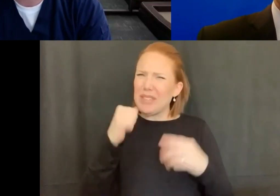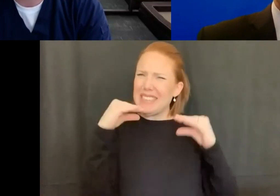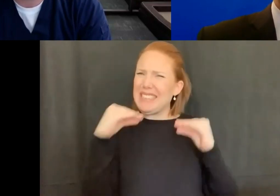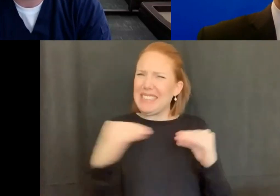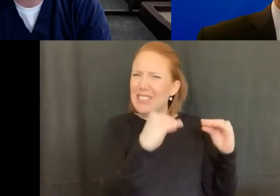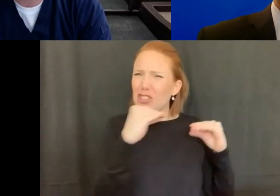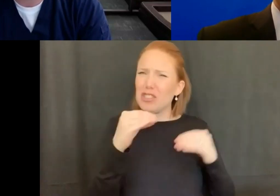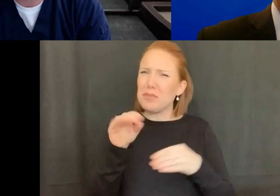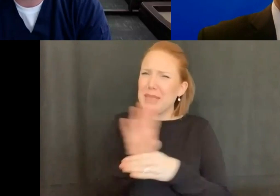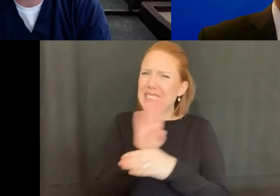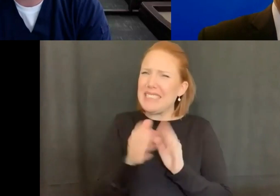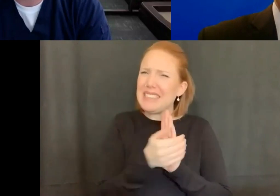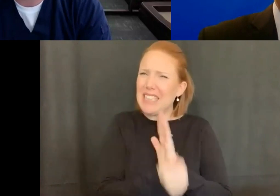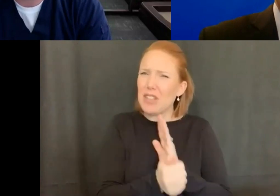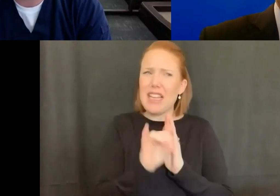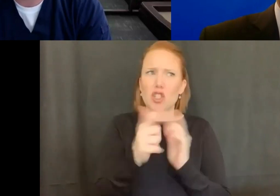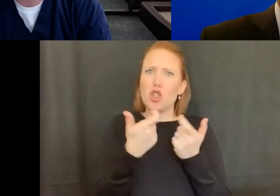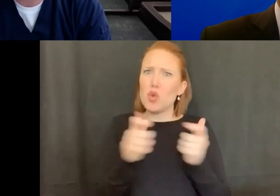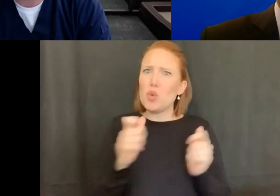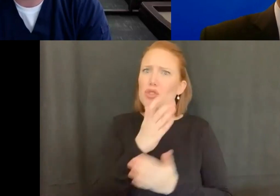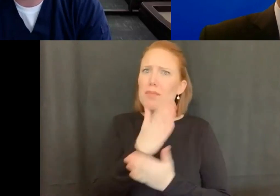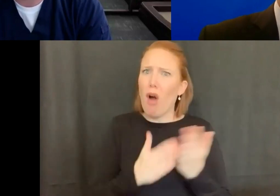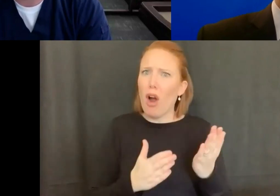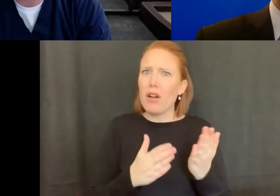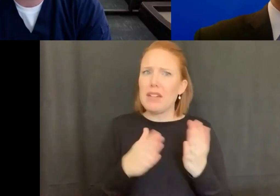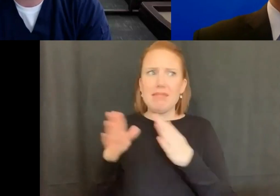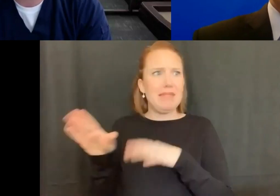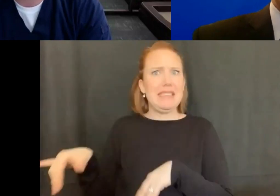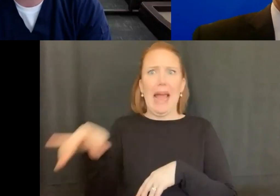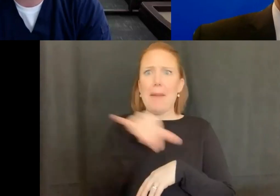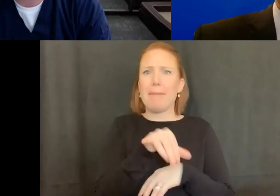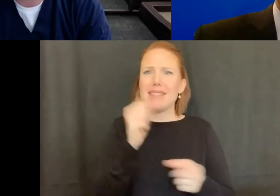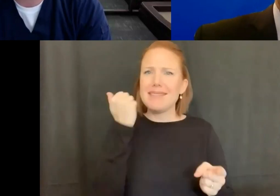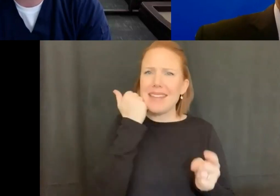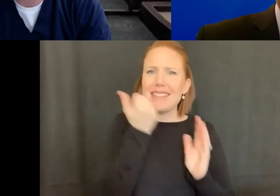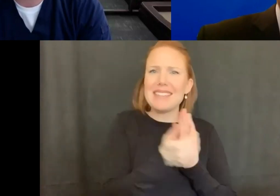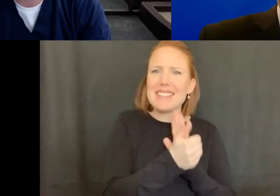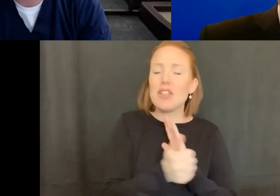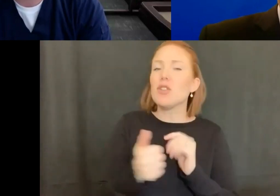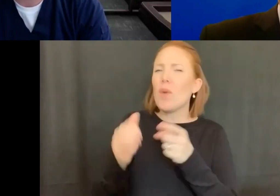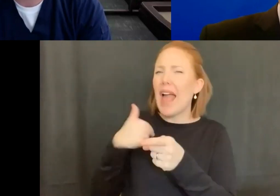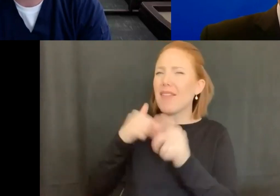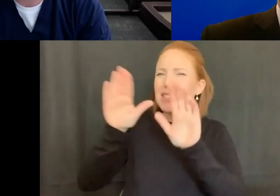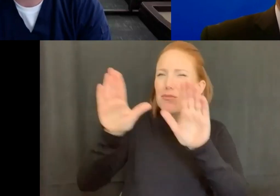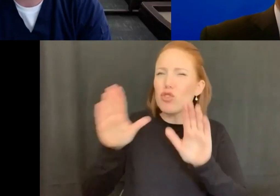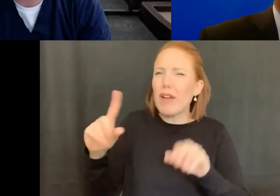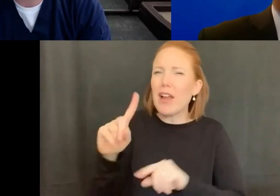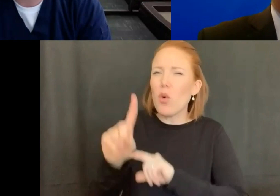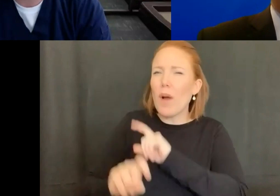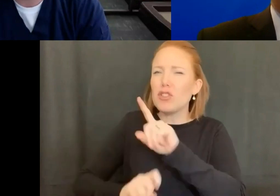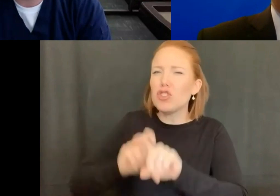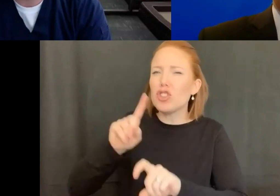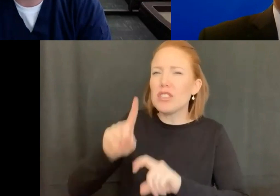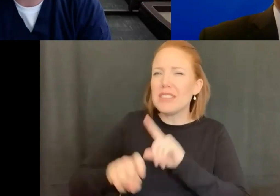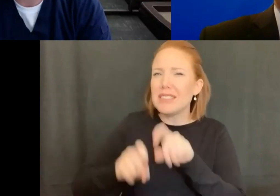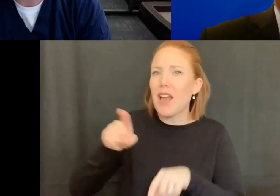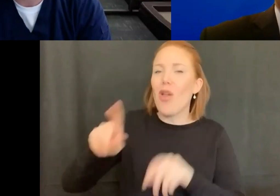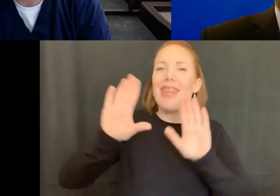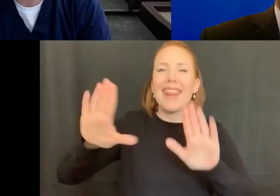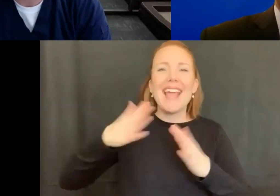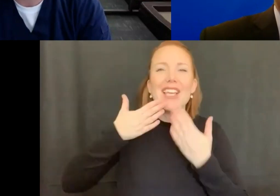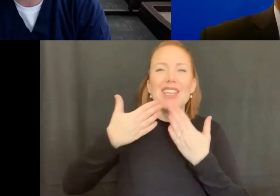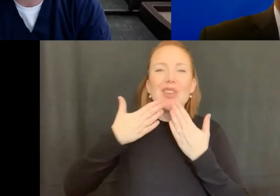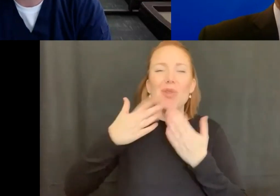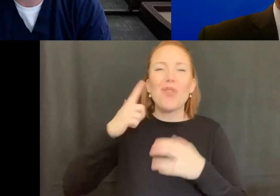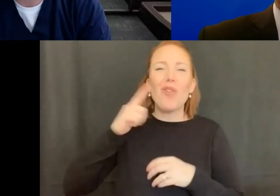that's just as big a part as the actual dentistry. We have some excellent questions. Let me start pulling them out of our Q&A. Thank you, everybody, for